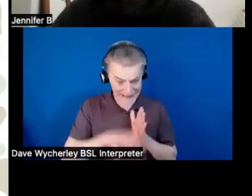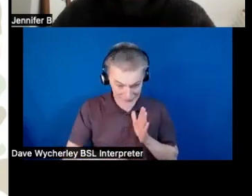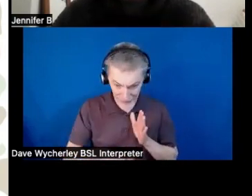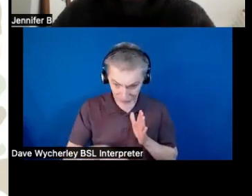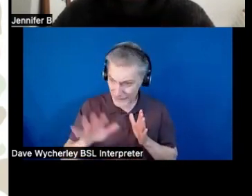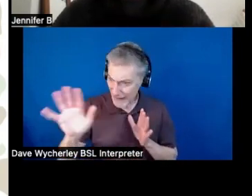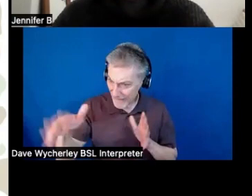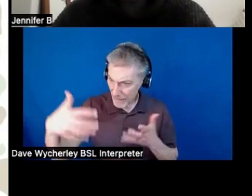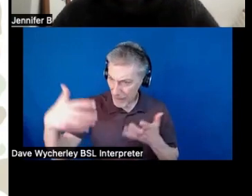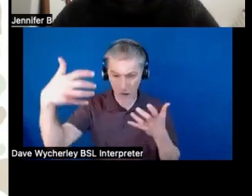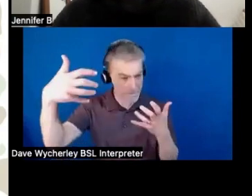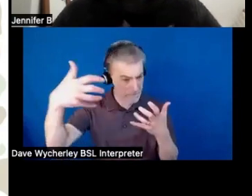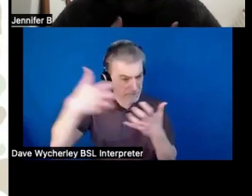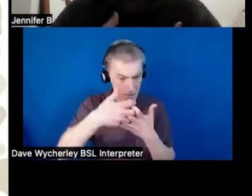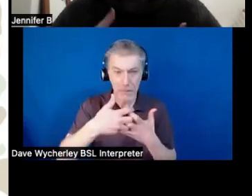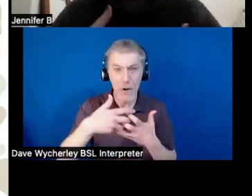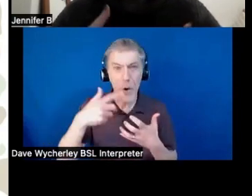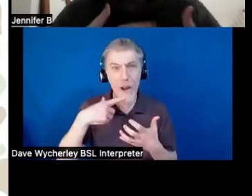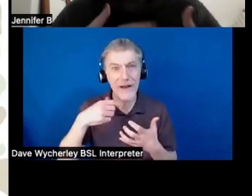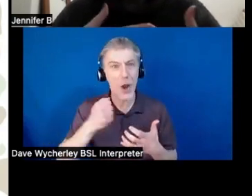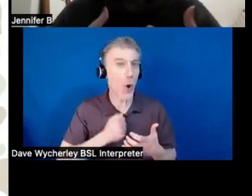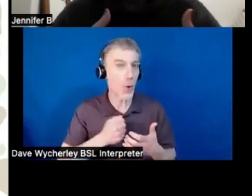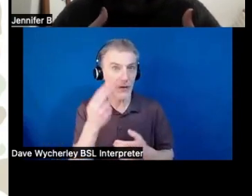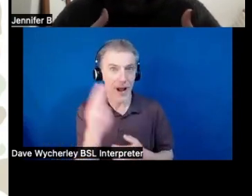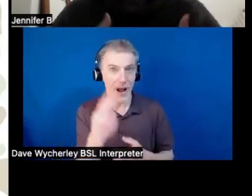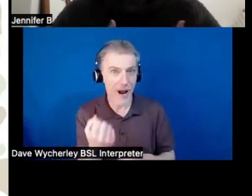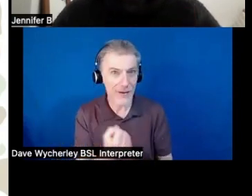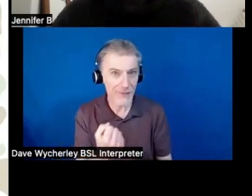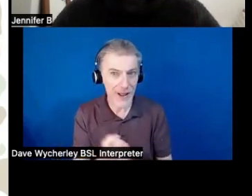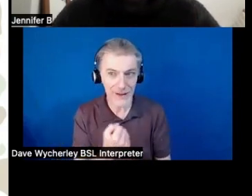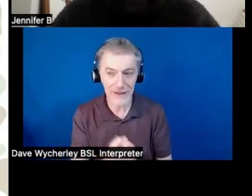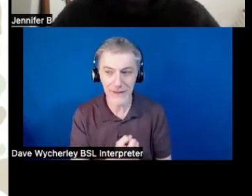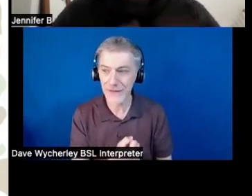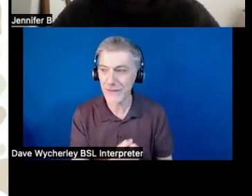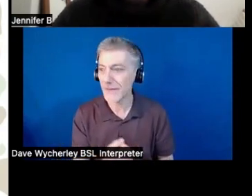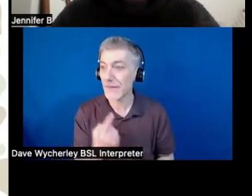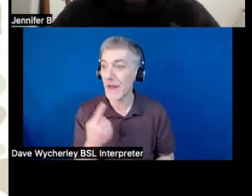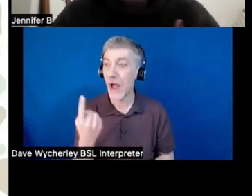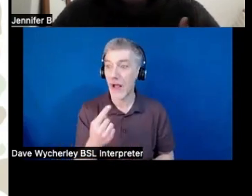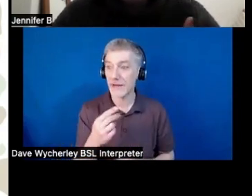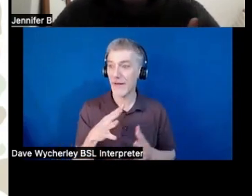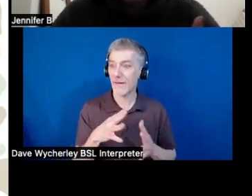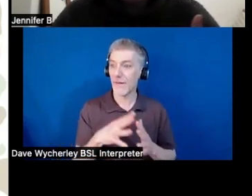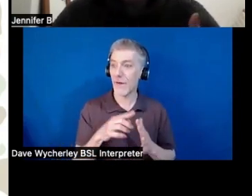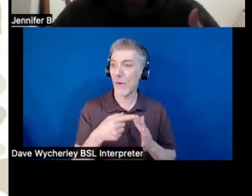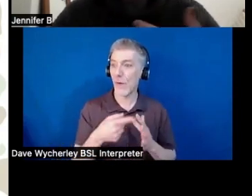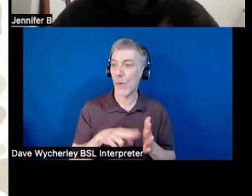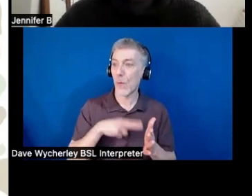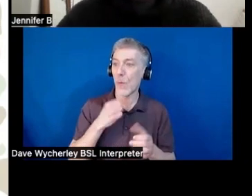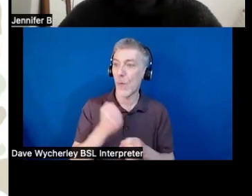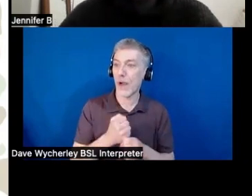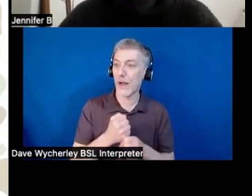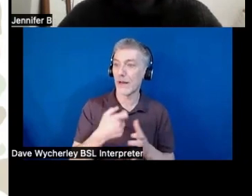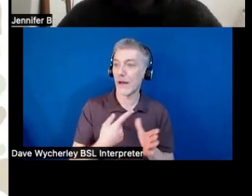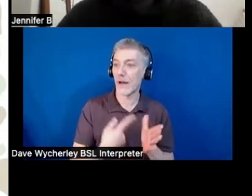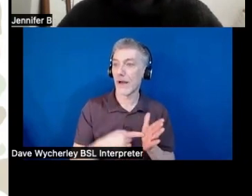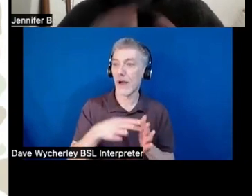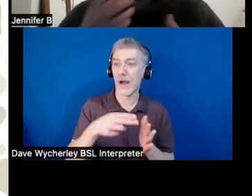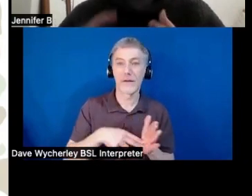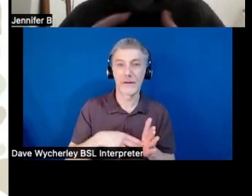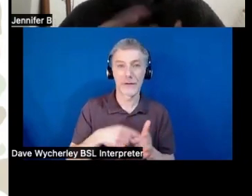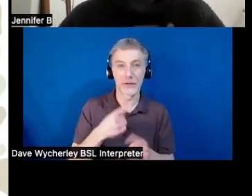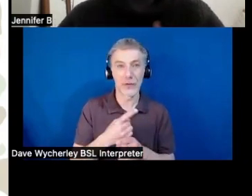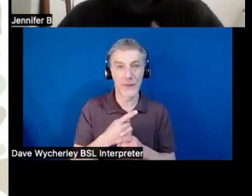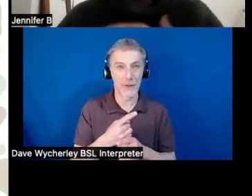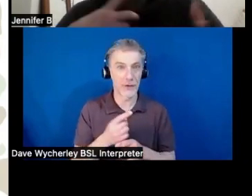and creative practice. And Weingarten also analyzes narrative interdependence to bolster lived knowledge that